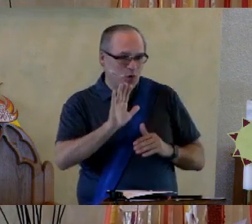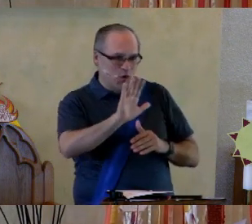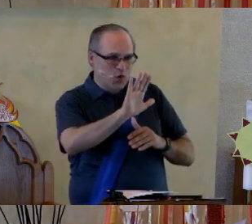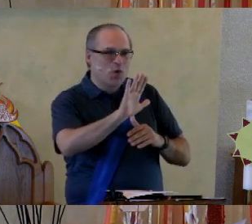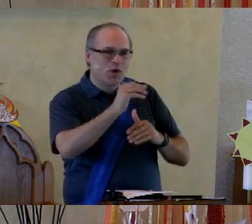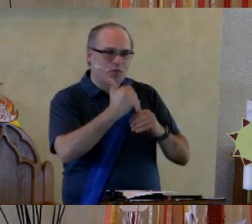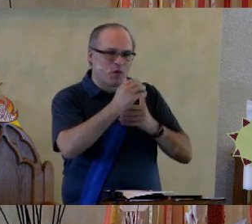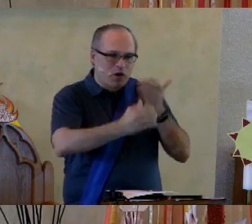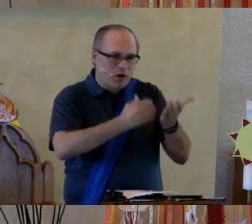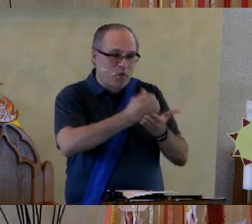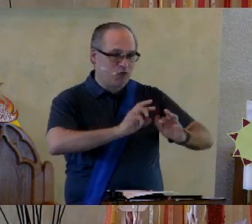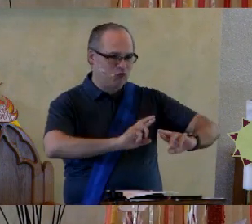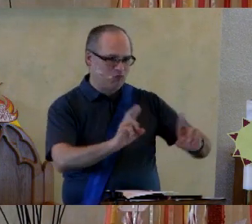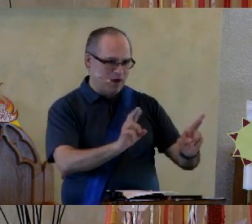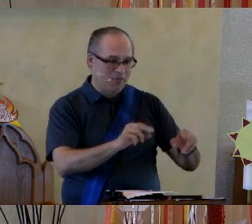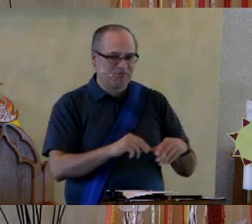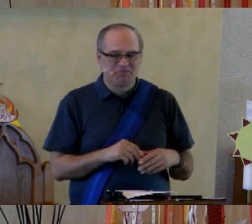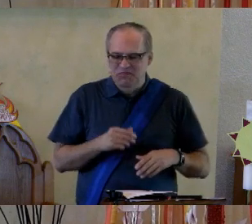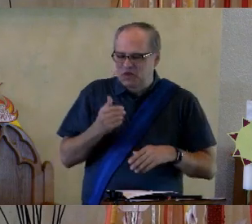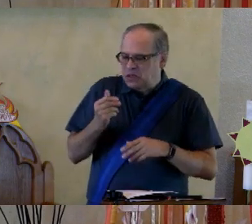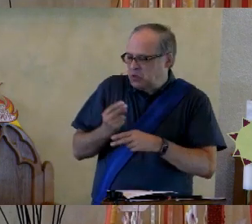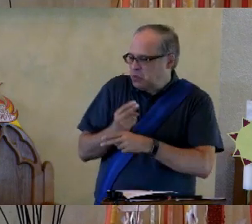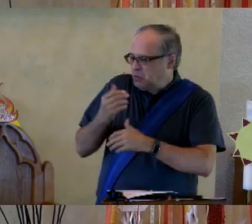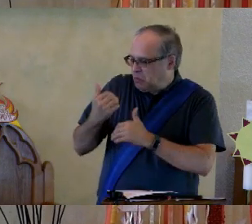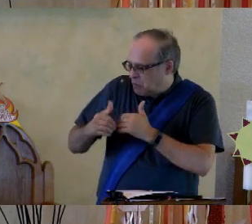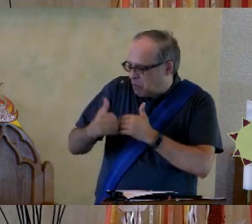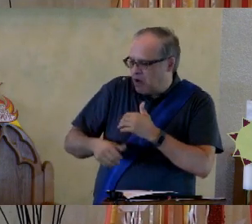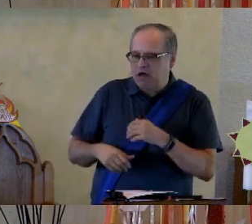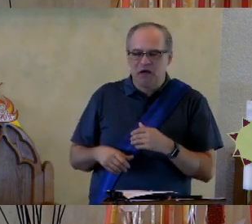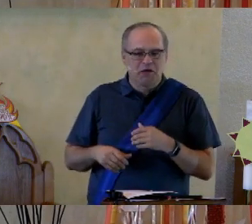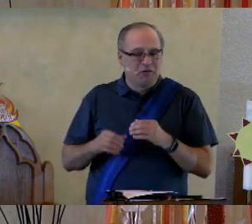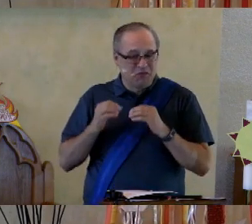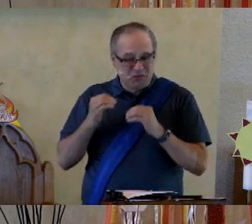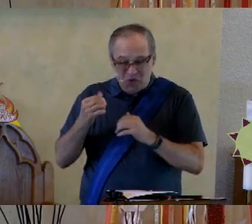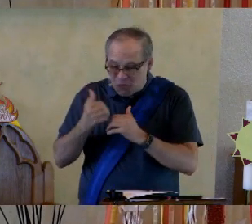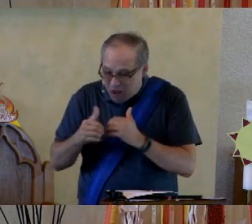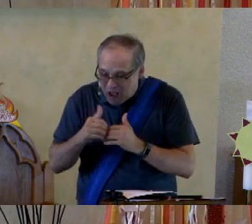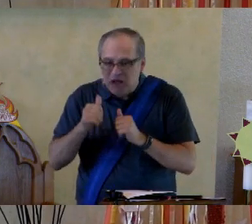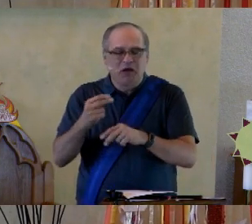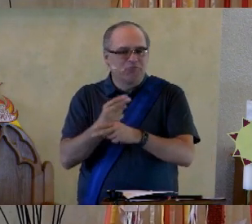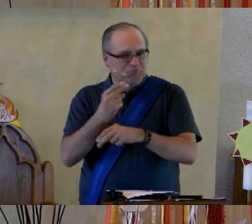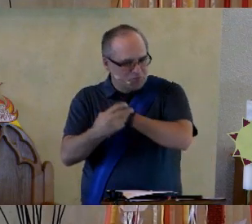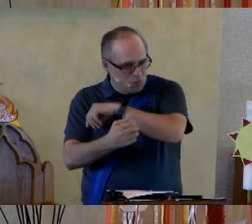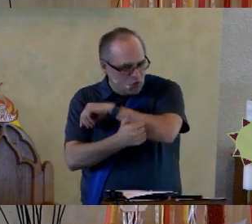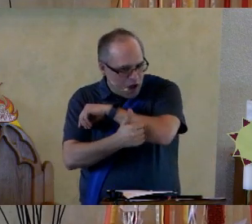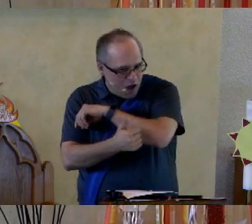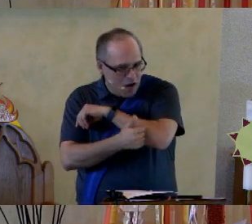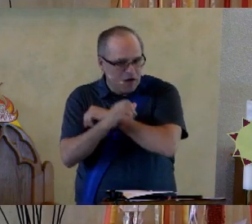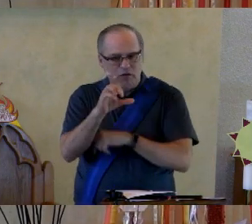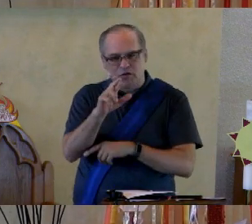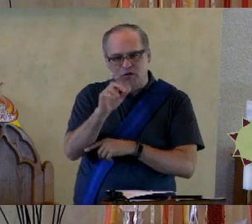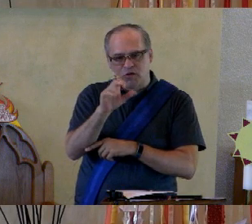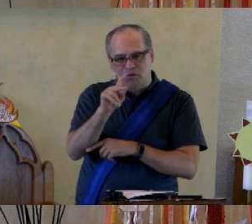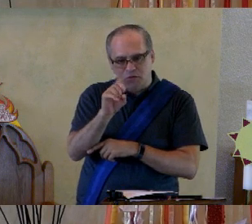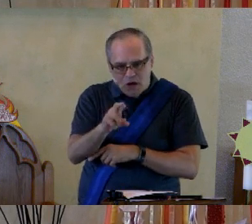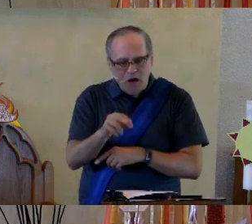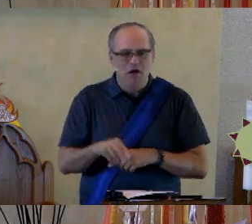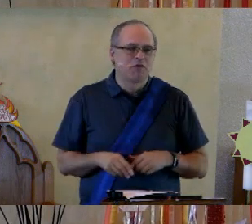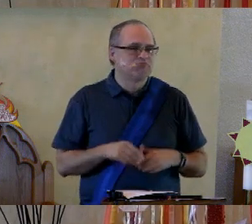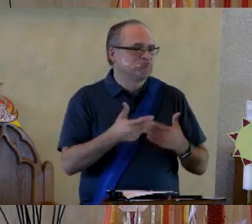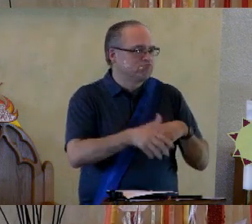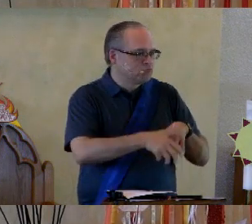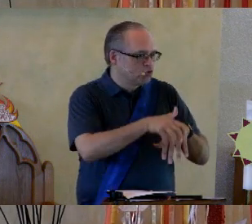If you don't have bread, you could use a cracker and grape juice, or any kind of juice if you